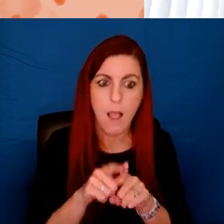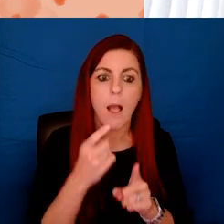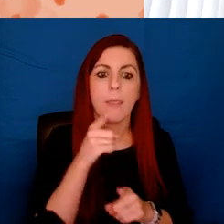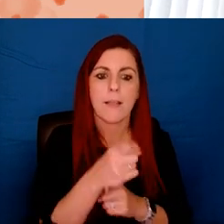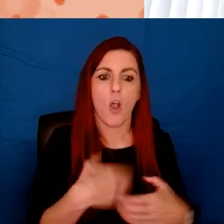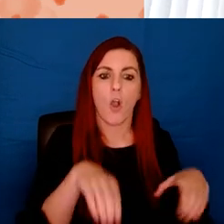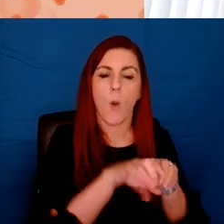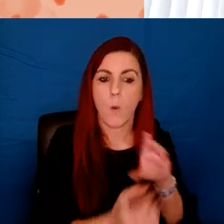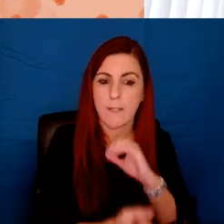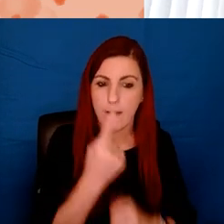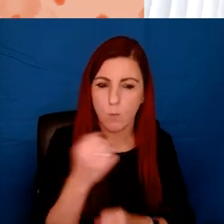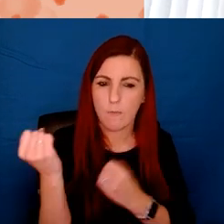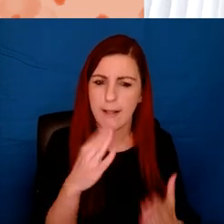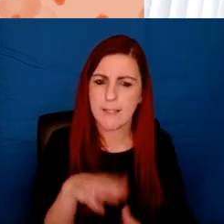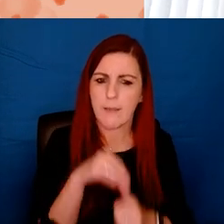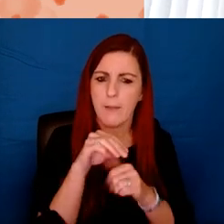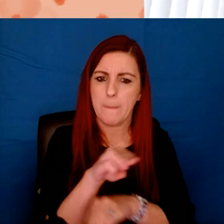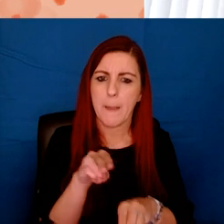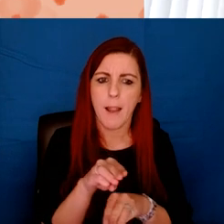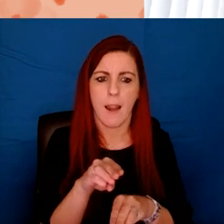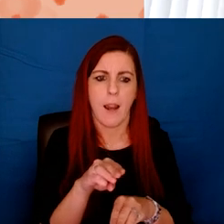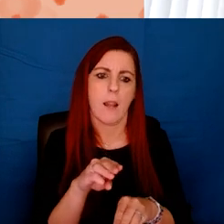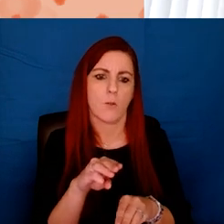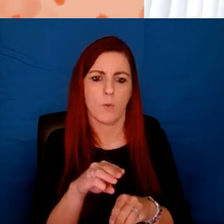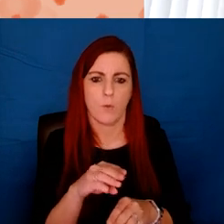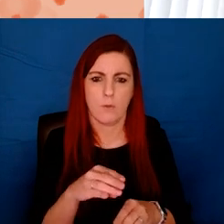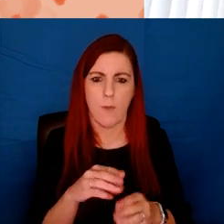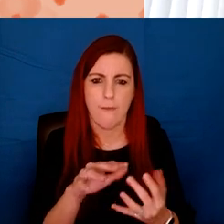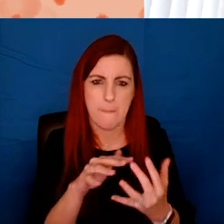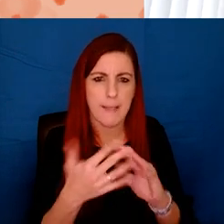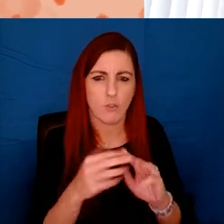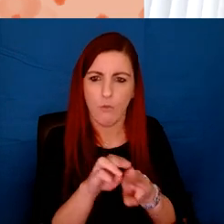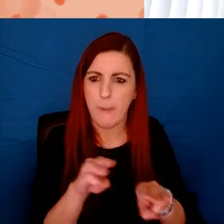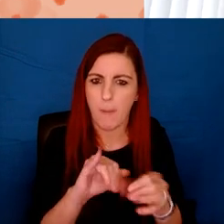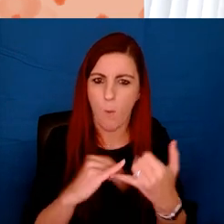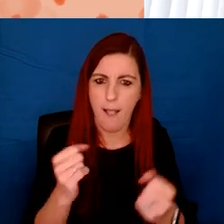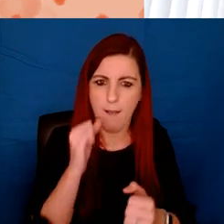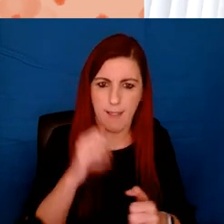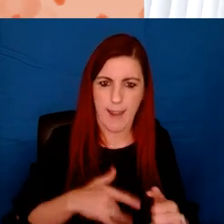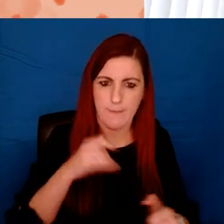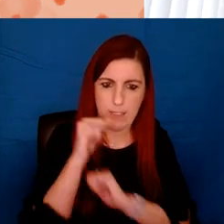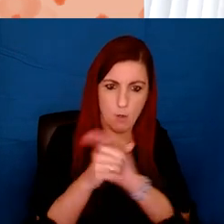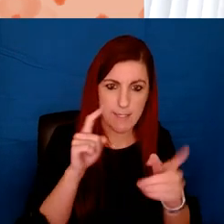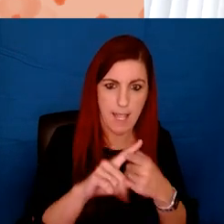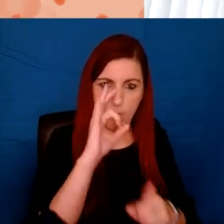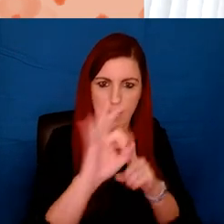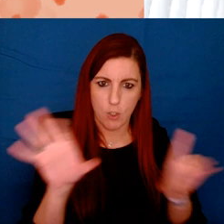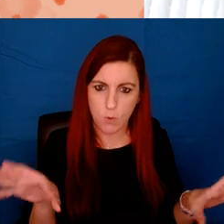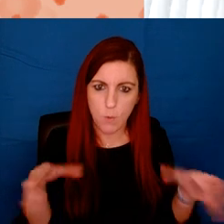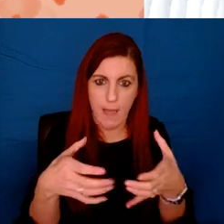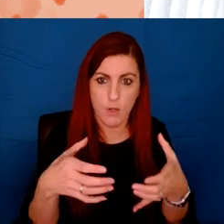events. We've invited specific people to speak, a mixture of people with lived experiences and